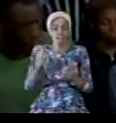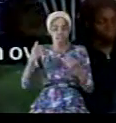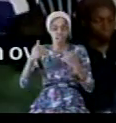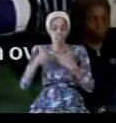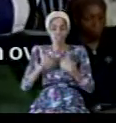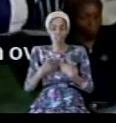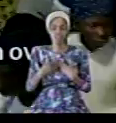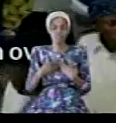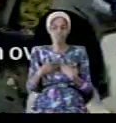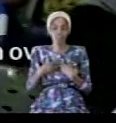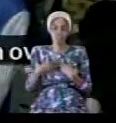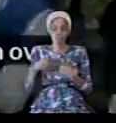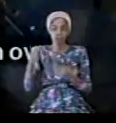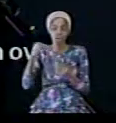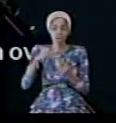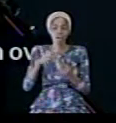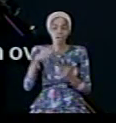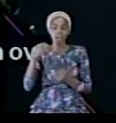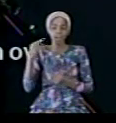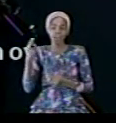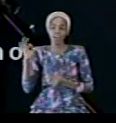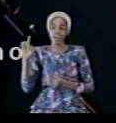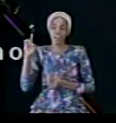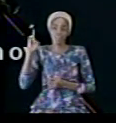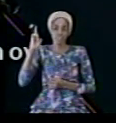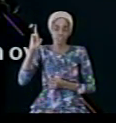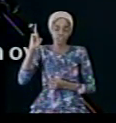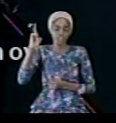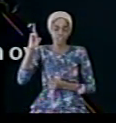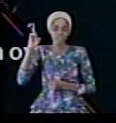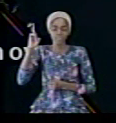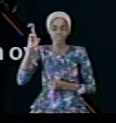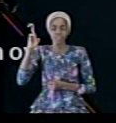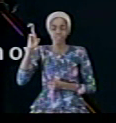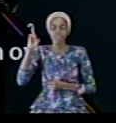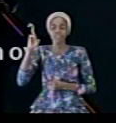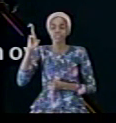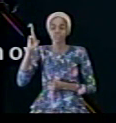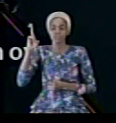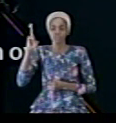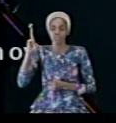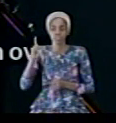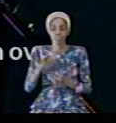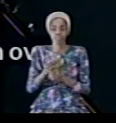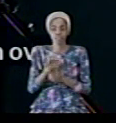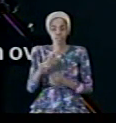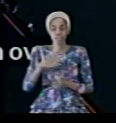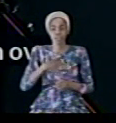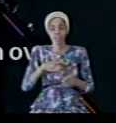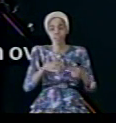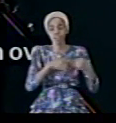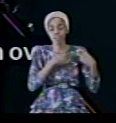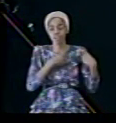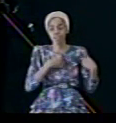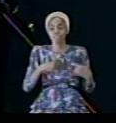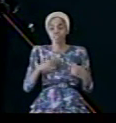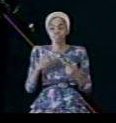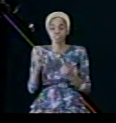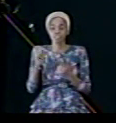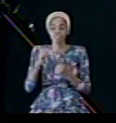more of you, have more of you, and fill my